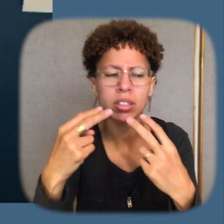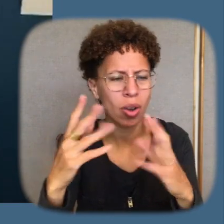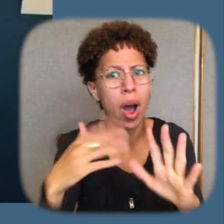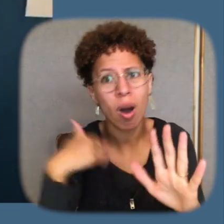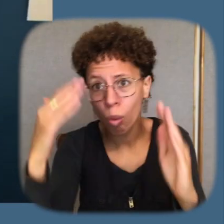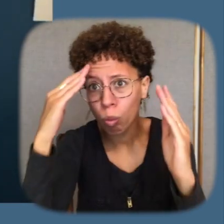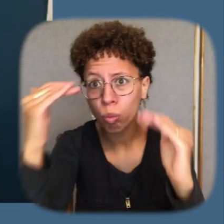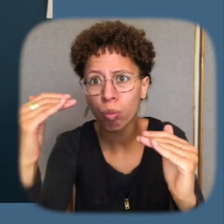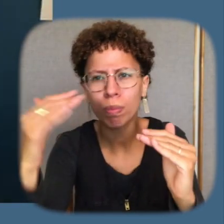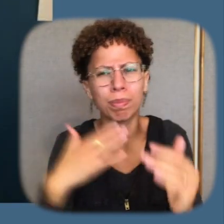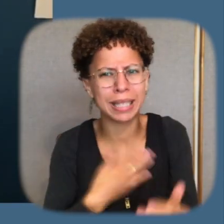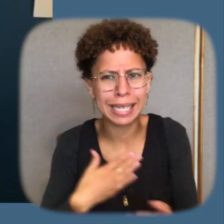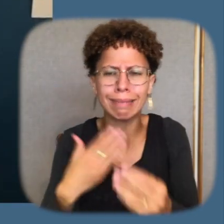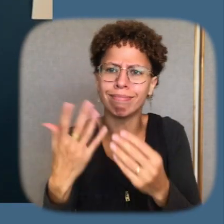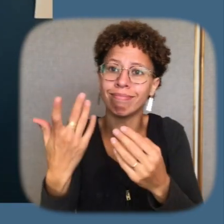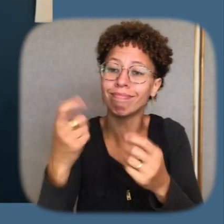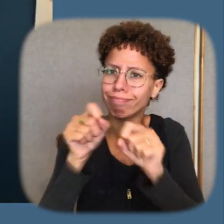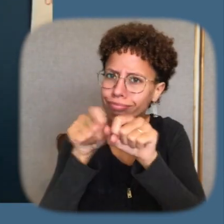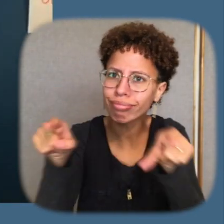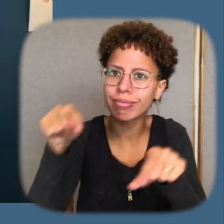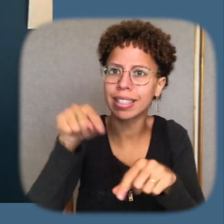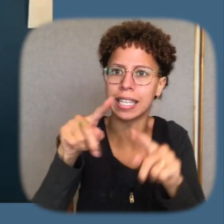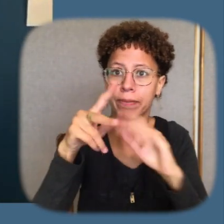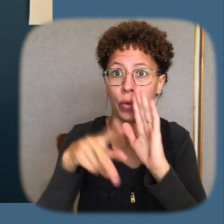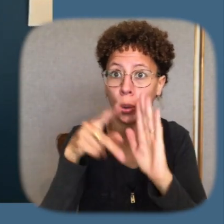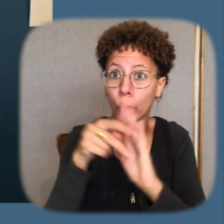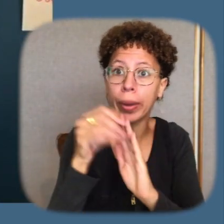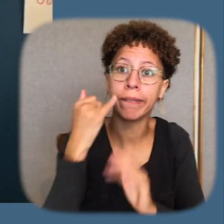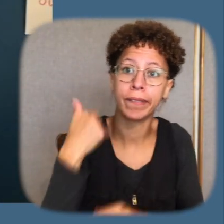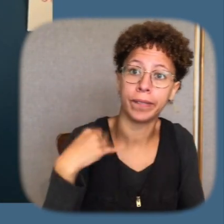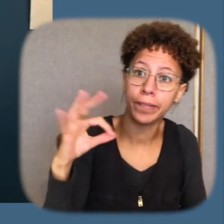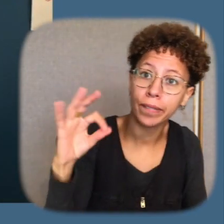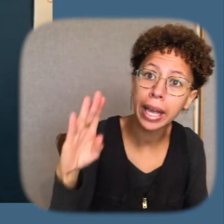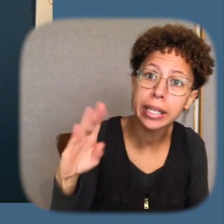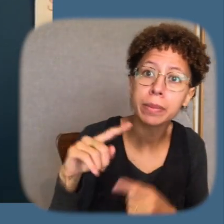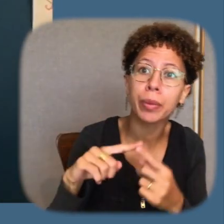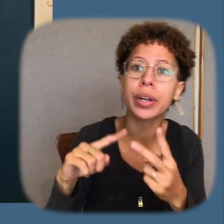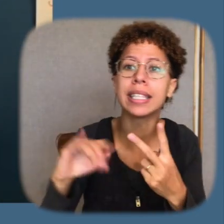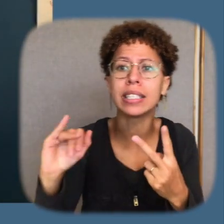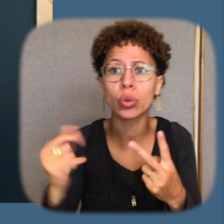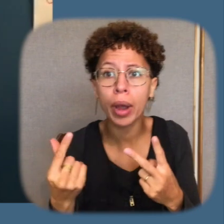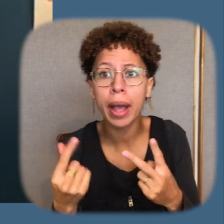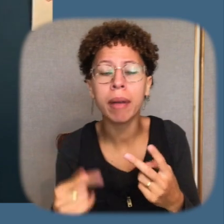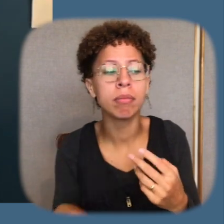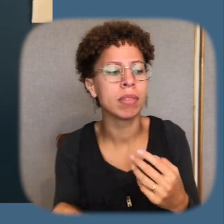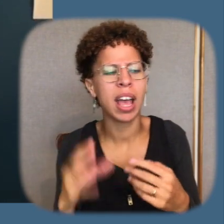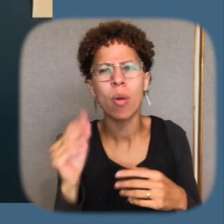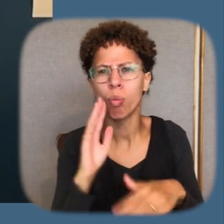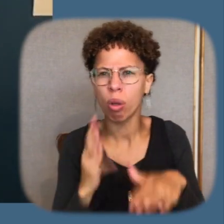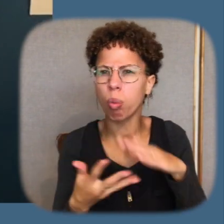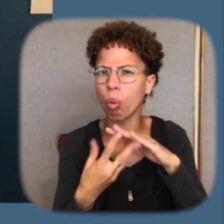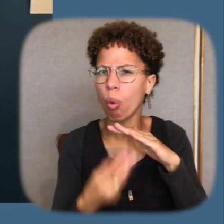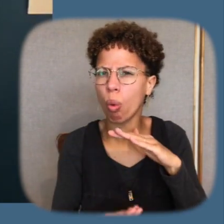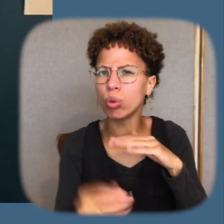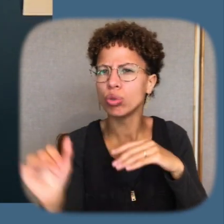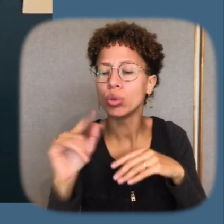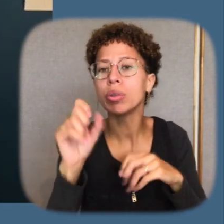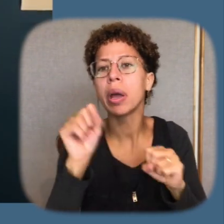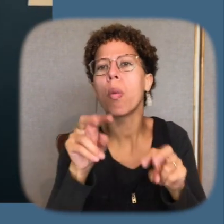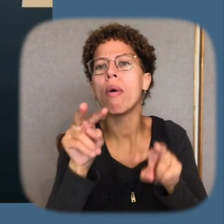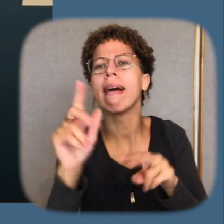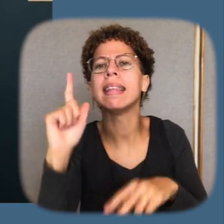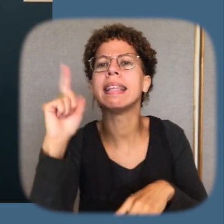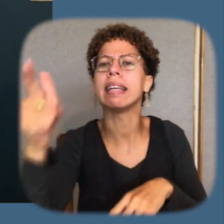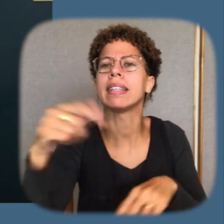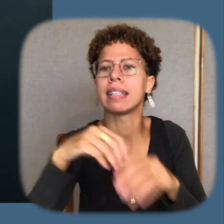feel free to pass on if anybody has Facebook or Instagram. And we can also find a way to record this so that you can watch it later